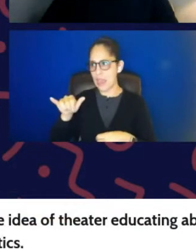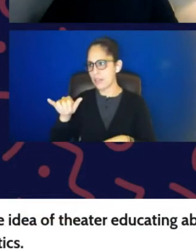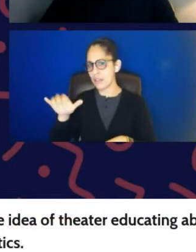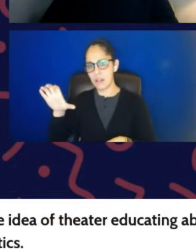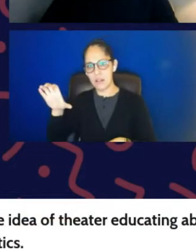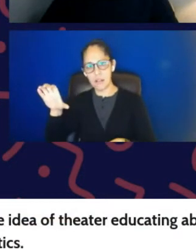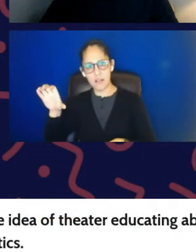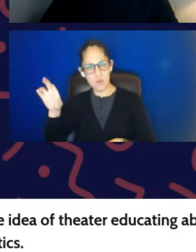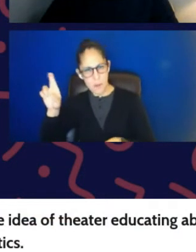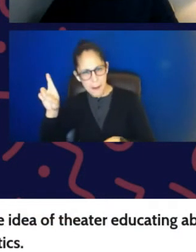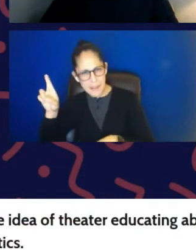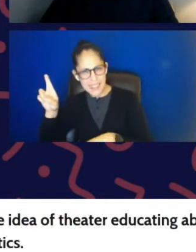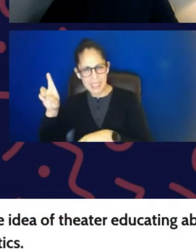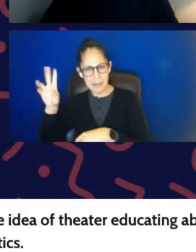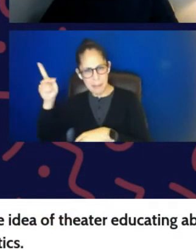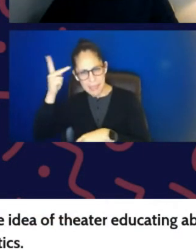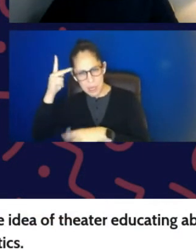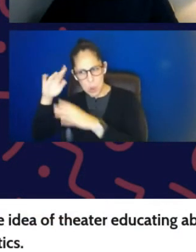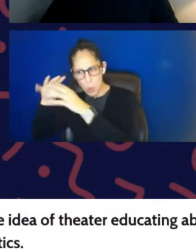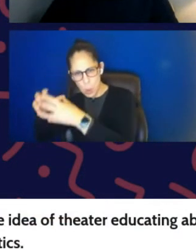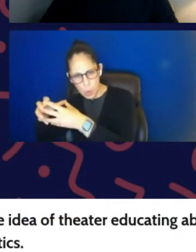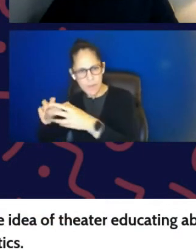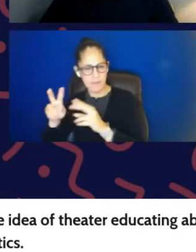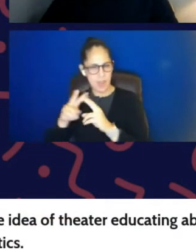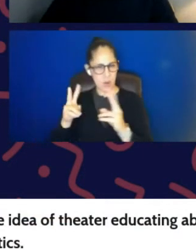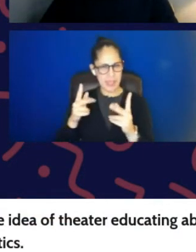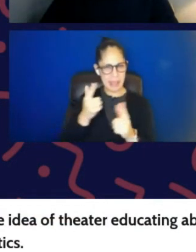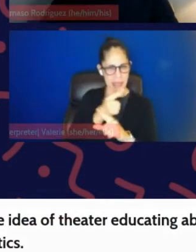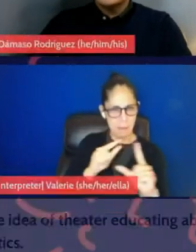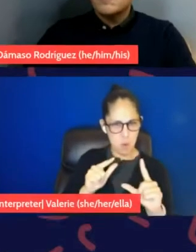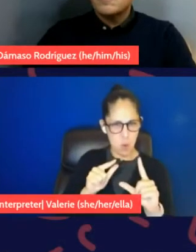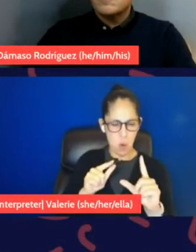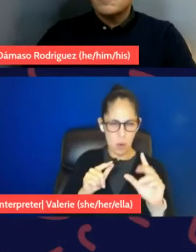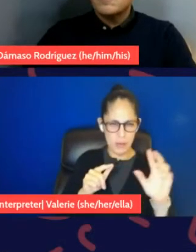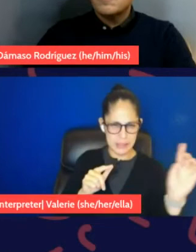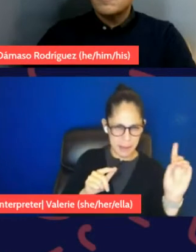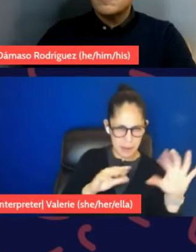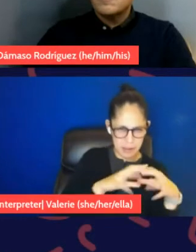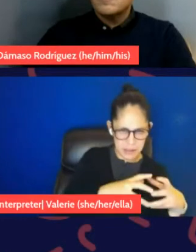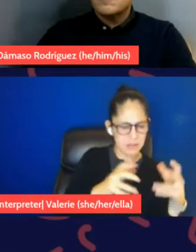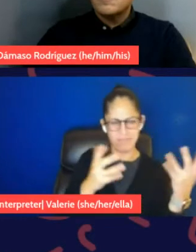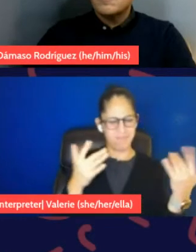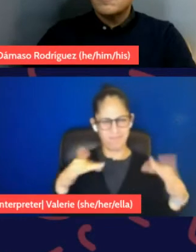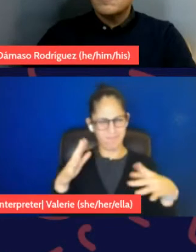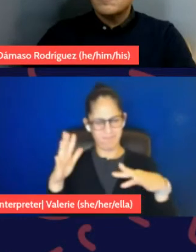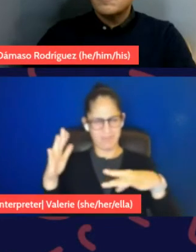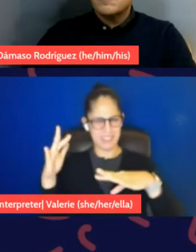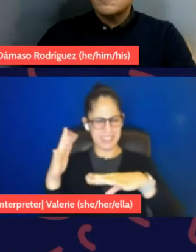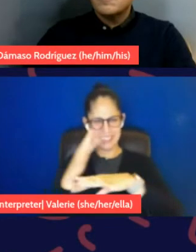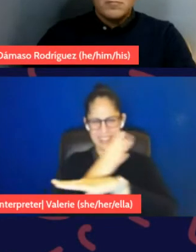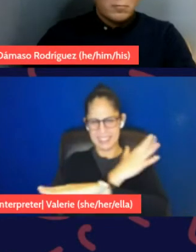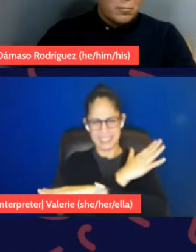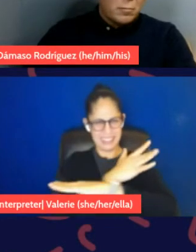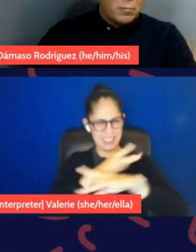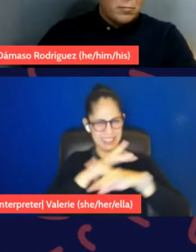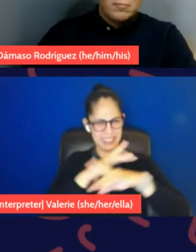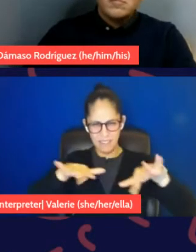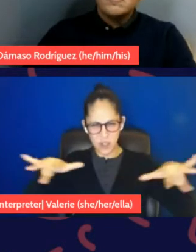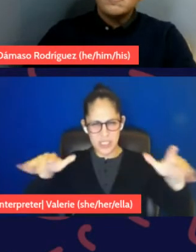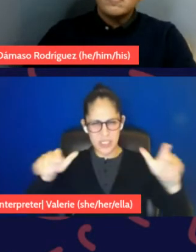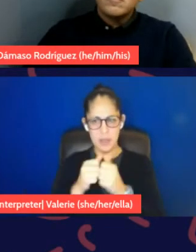the very liberal, the commune. I mean, there's so much scope in the immigrant story that